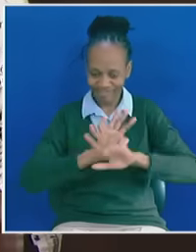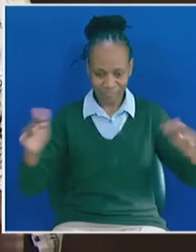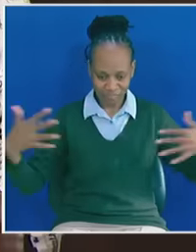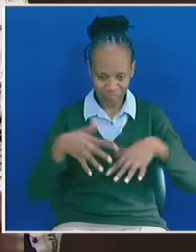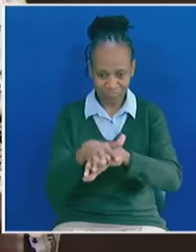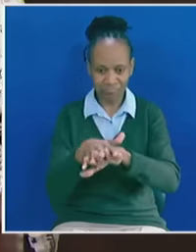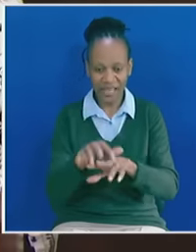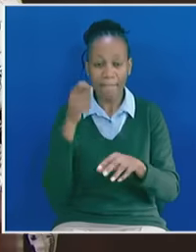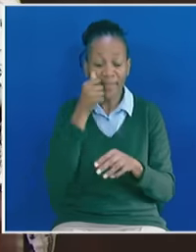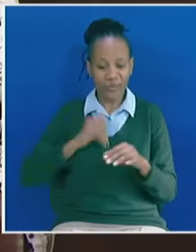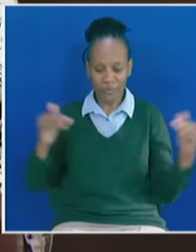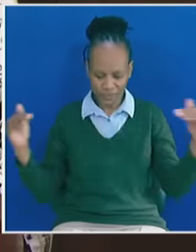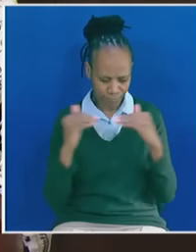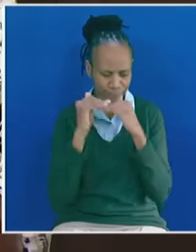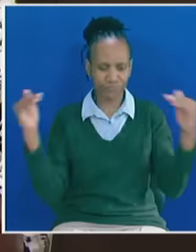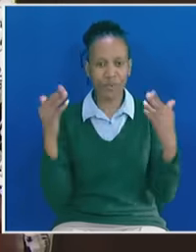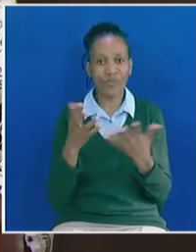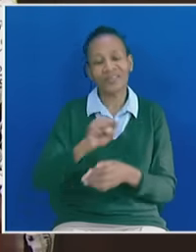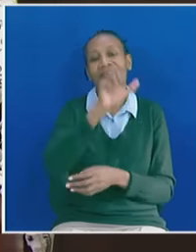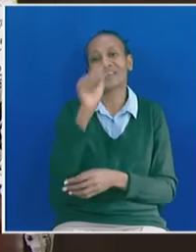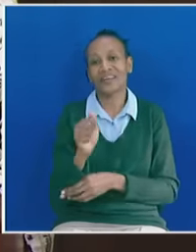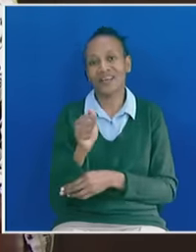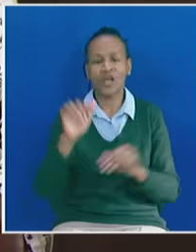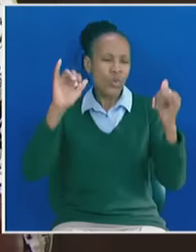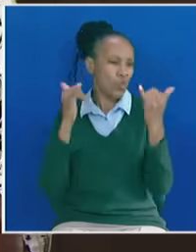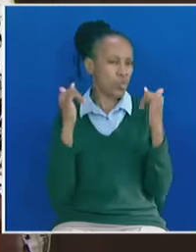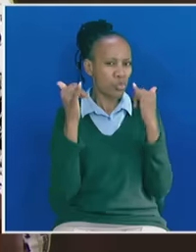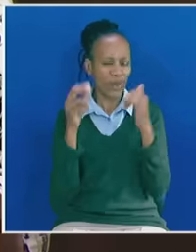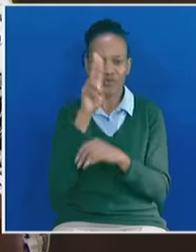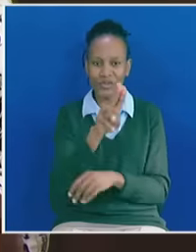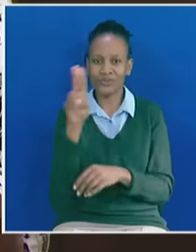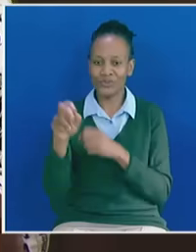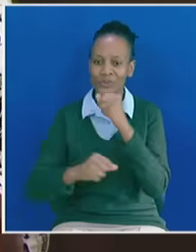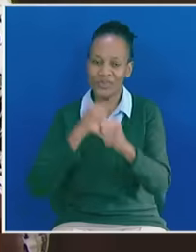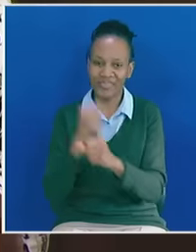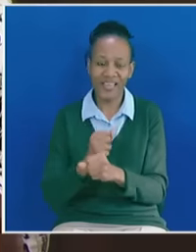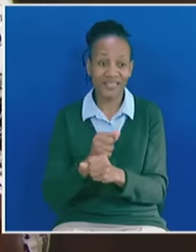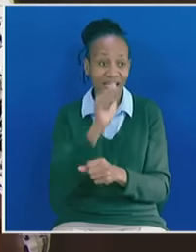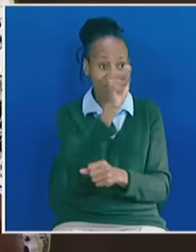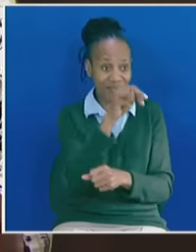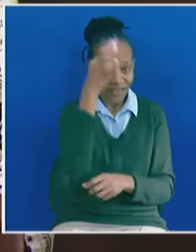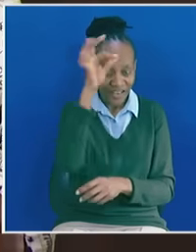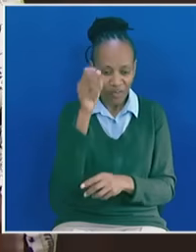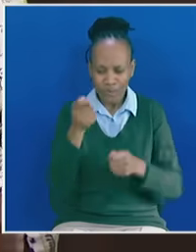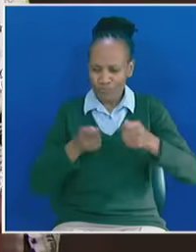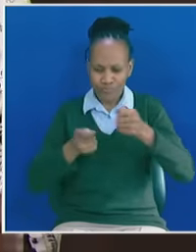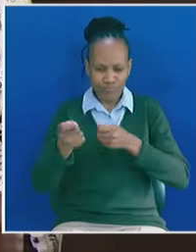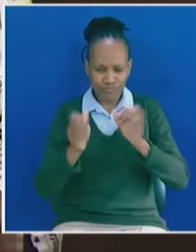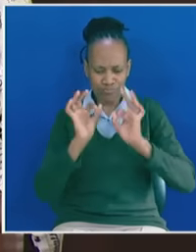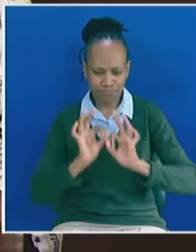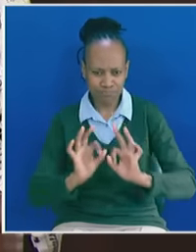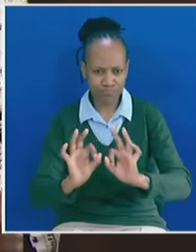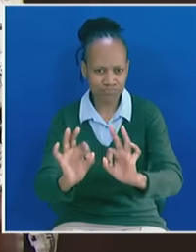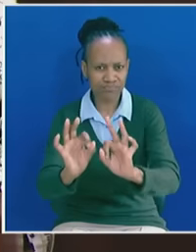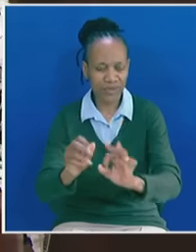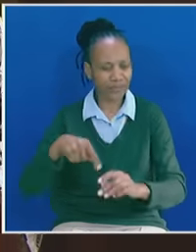in South Africa. We will be celebrating 22 years of a capable ANC-led government, continuing the realization of the